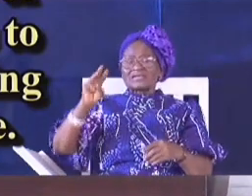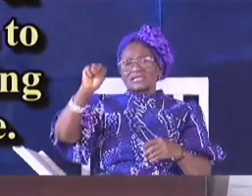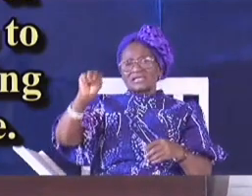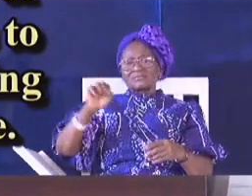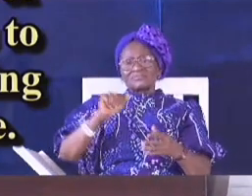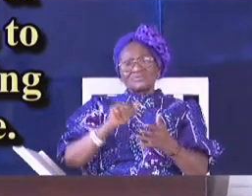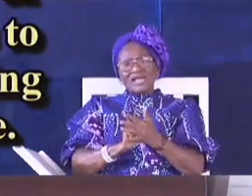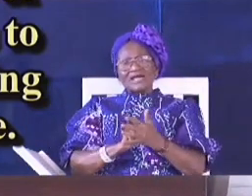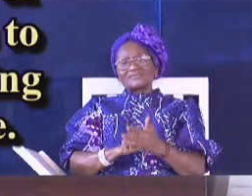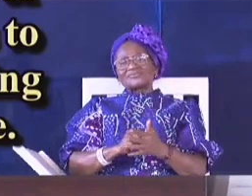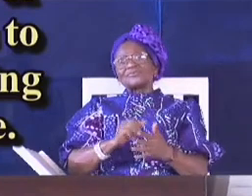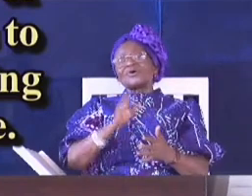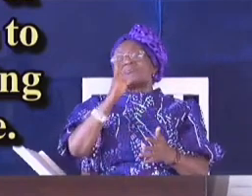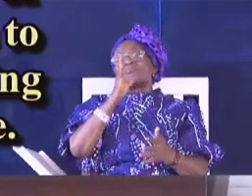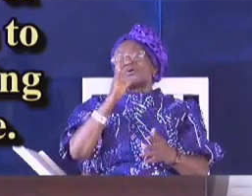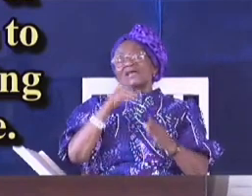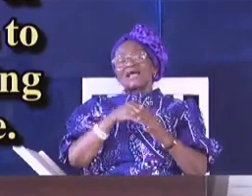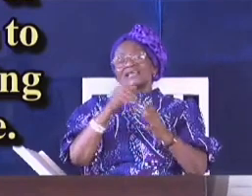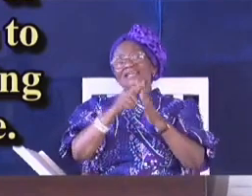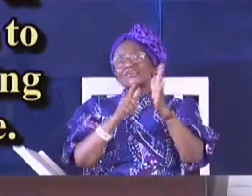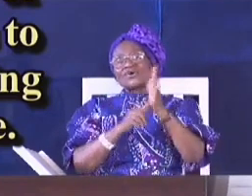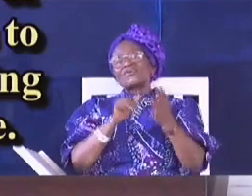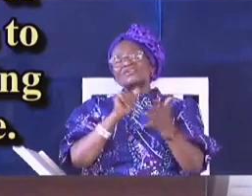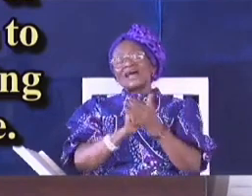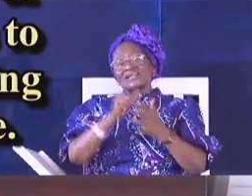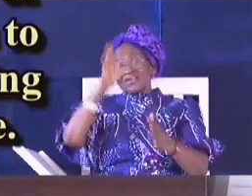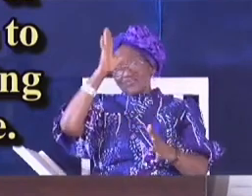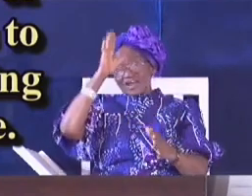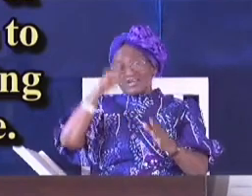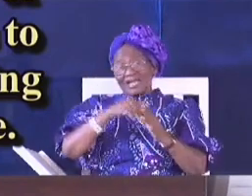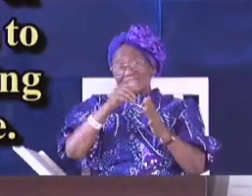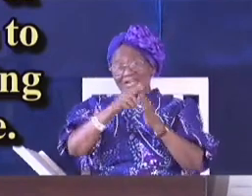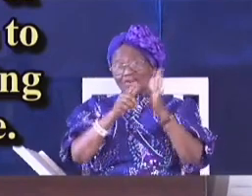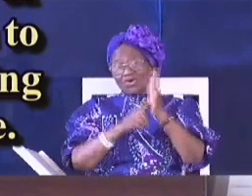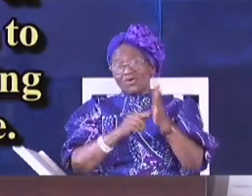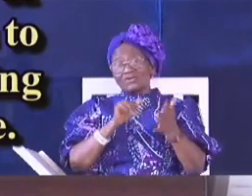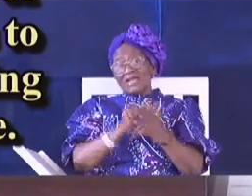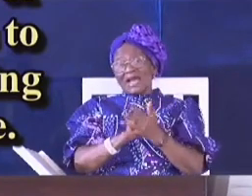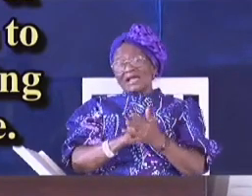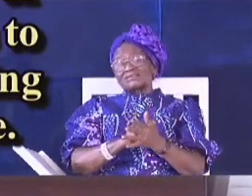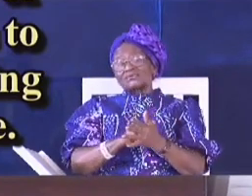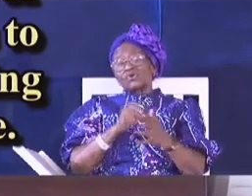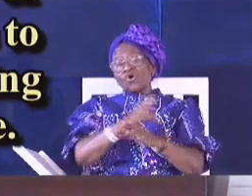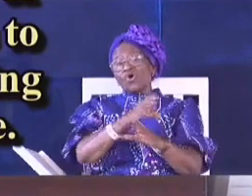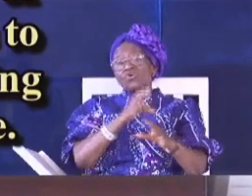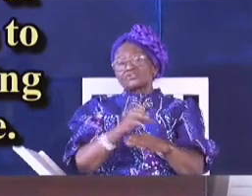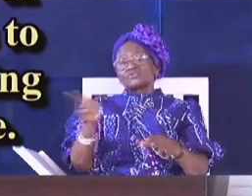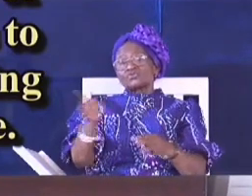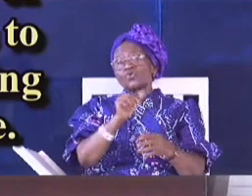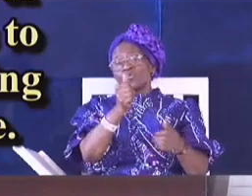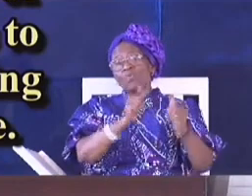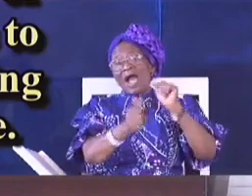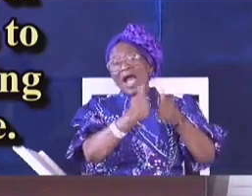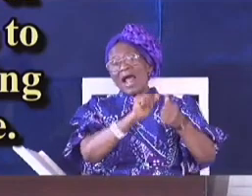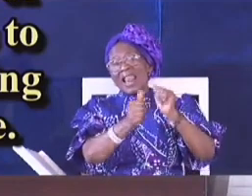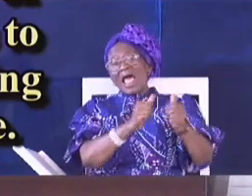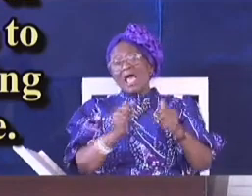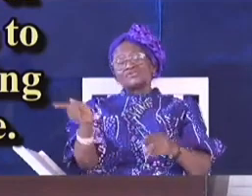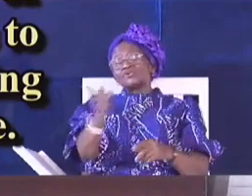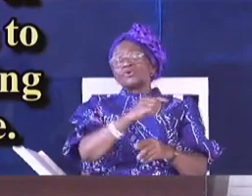That mother-in-law, that father-in-law that is causing you trouble, you're going to issue a